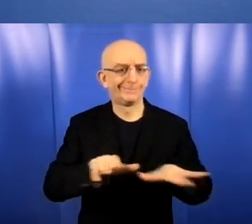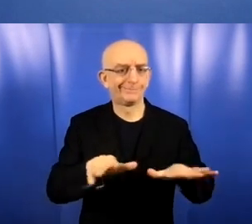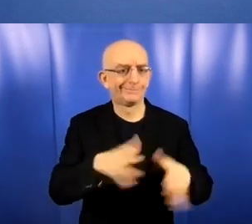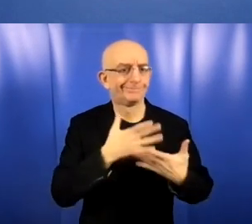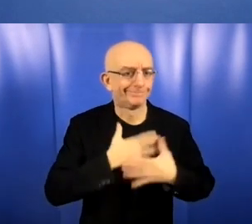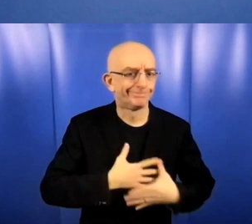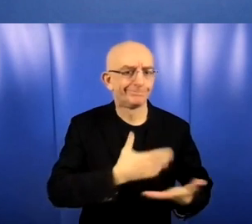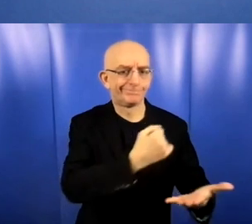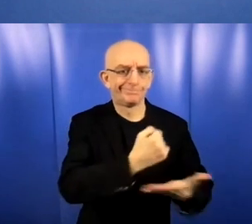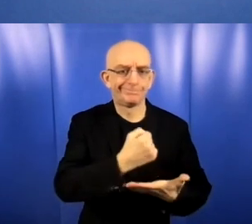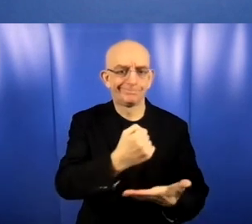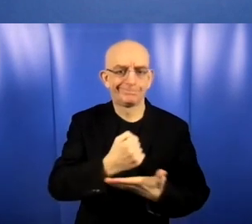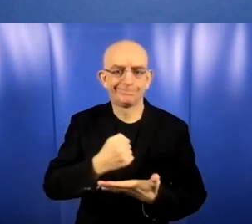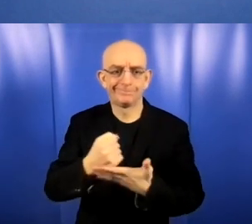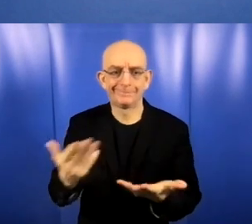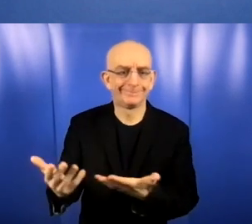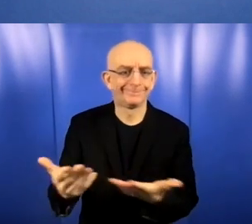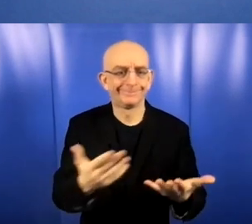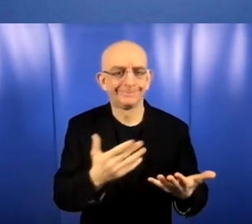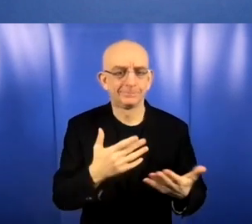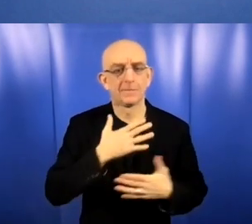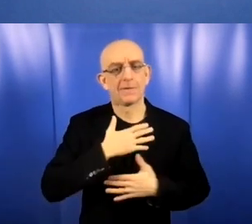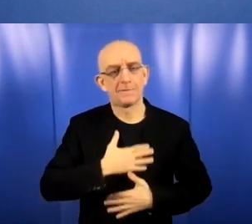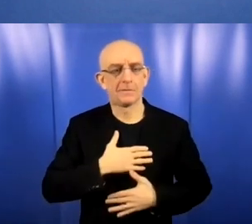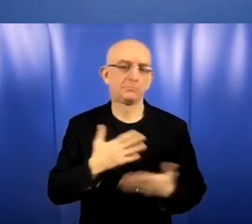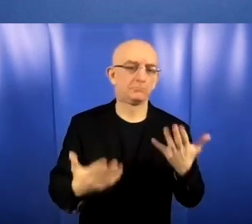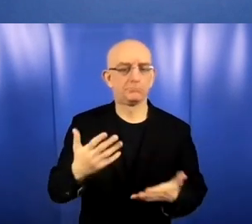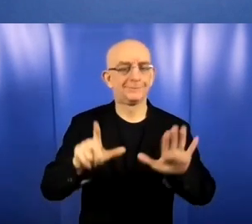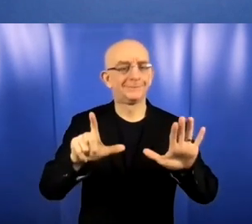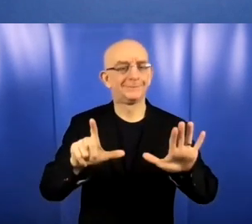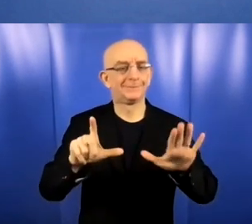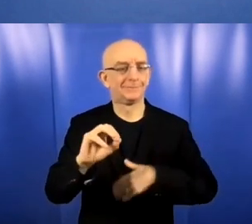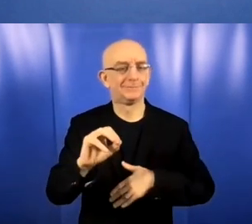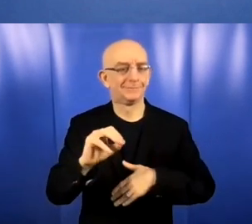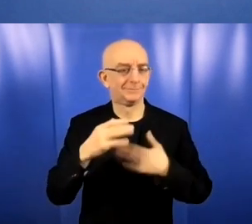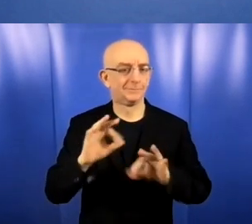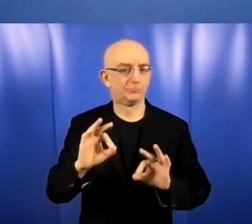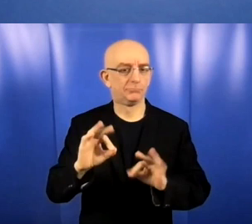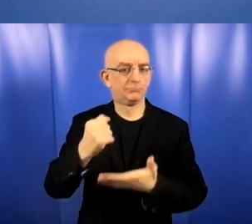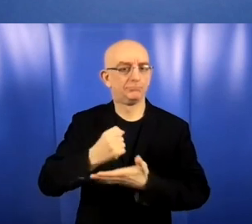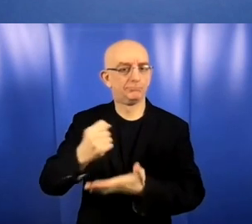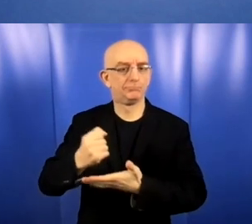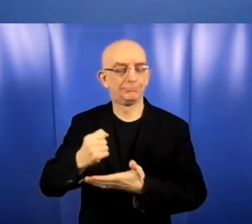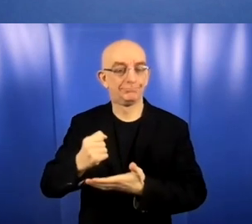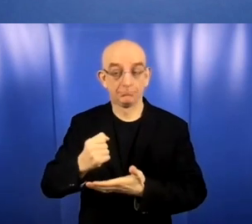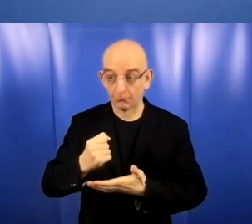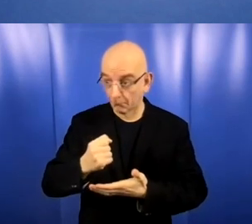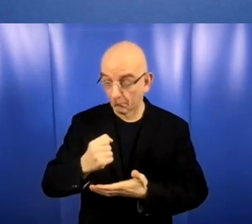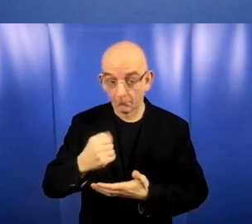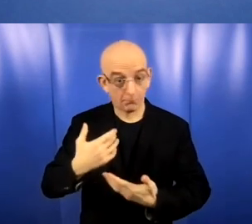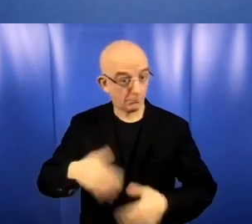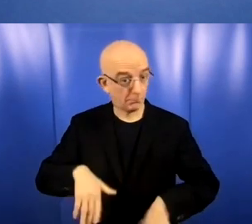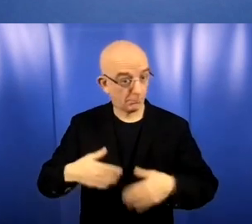that's a great start. But that's not going to resolve